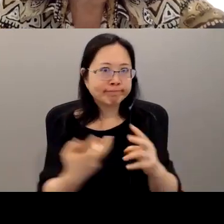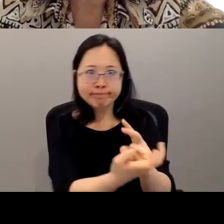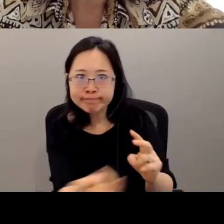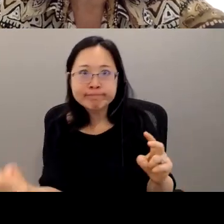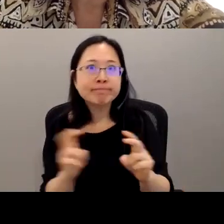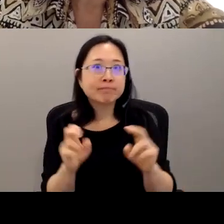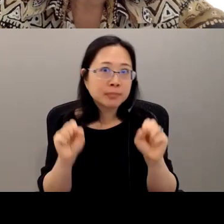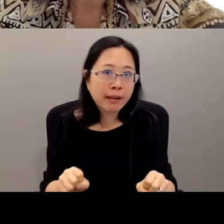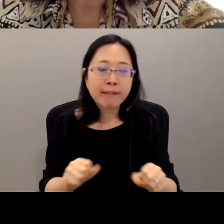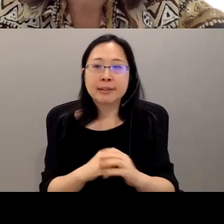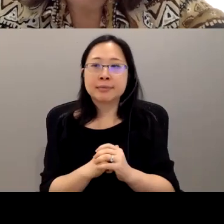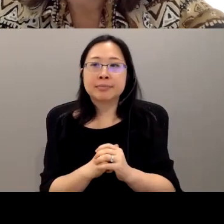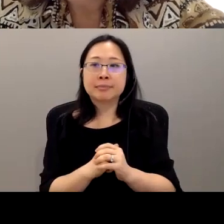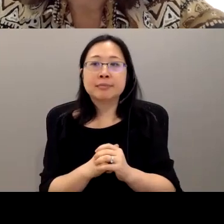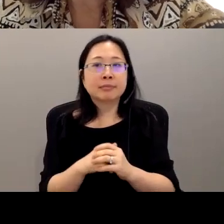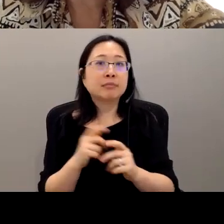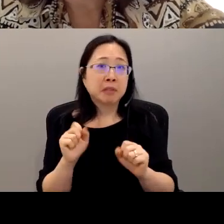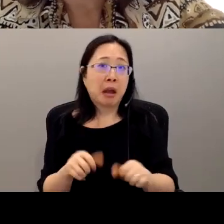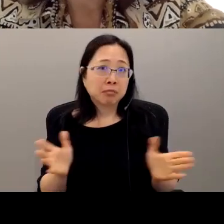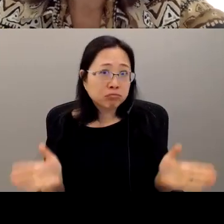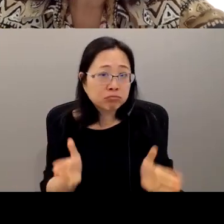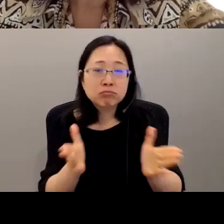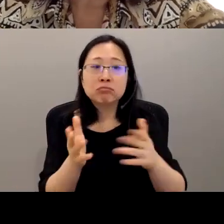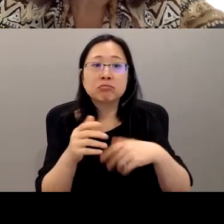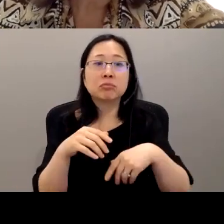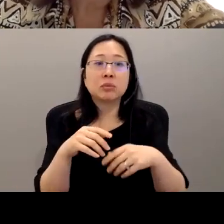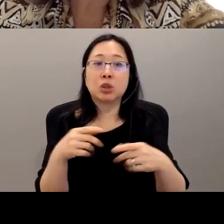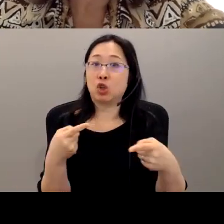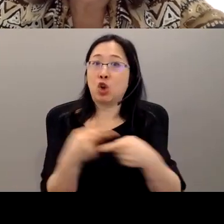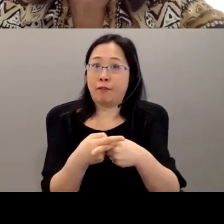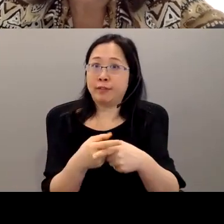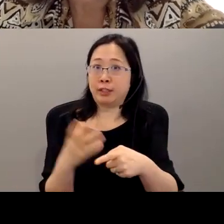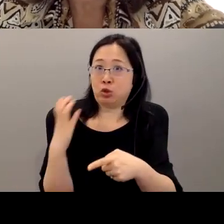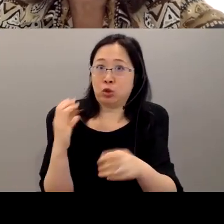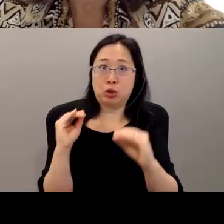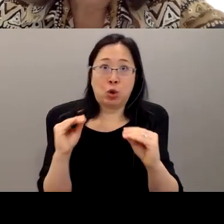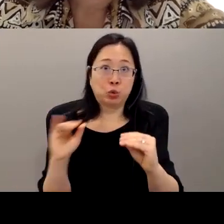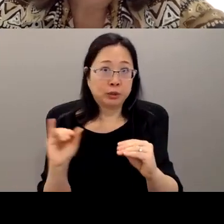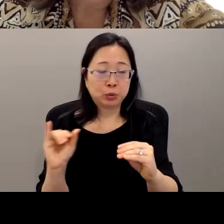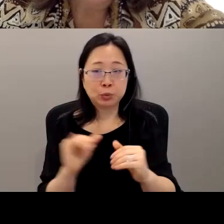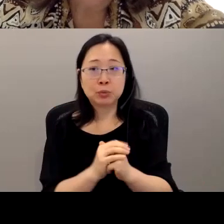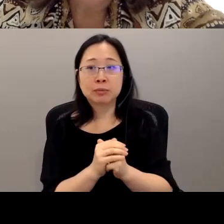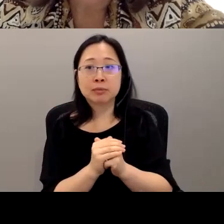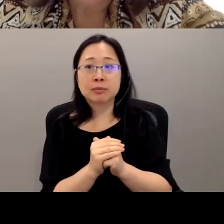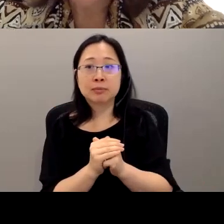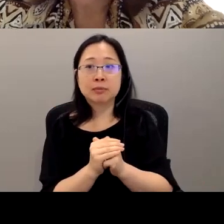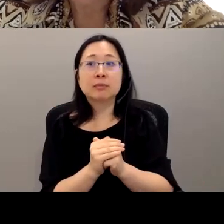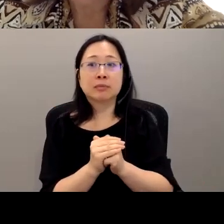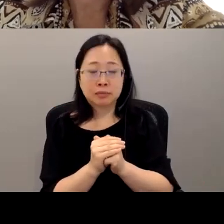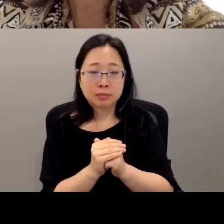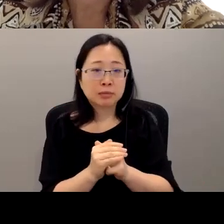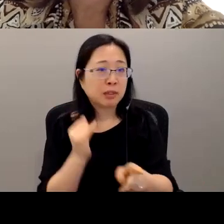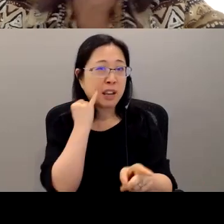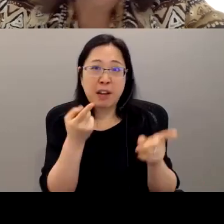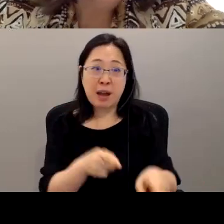can offer conflict coaching as well. As I said, you know, if the person does not feel comfortable